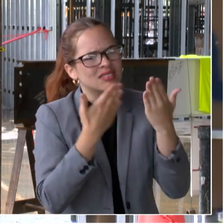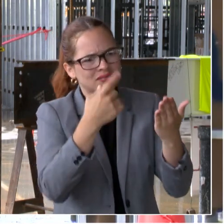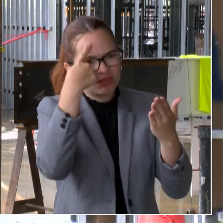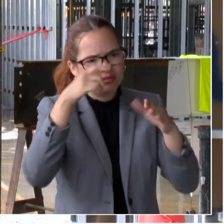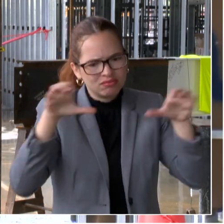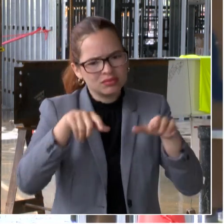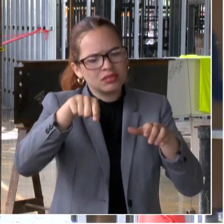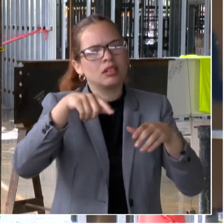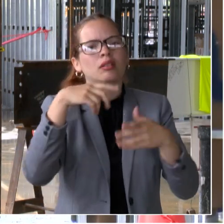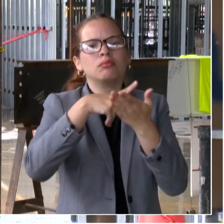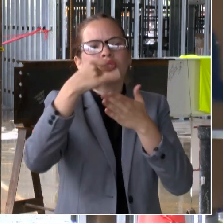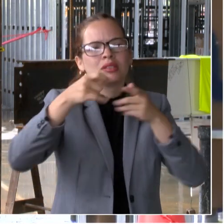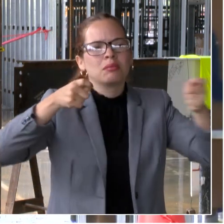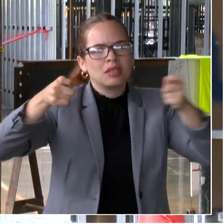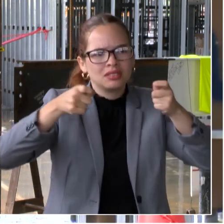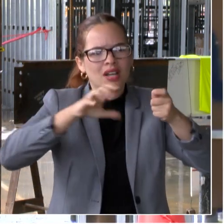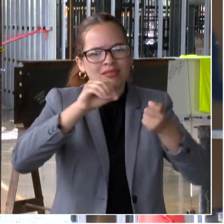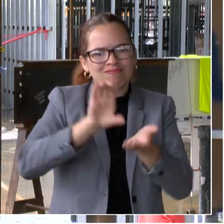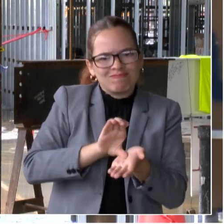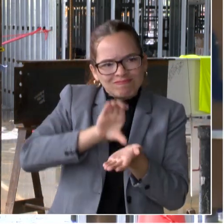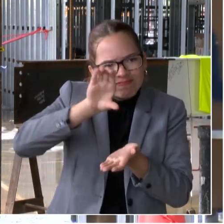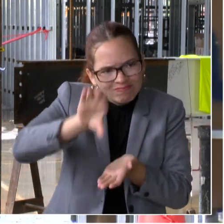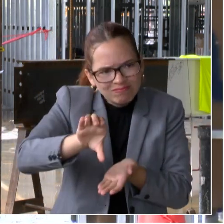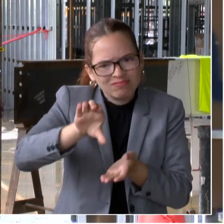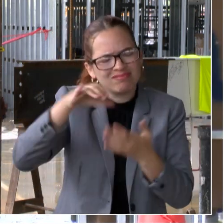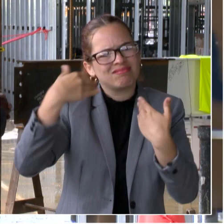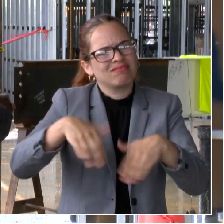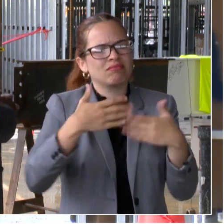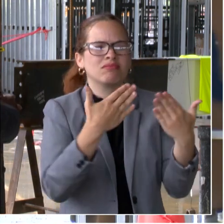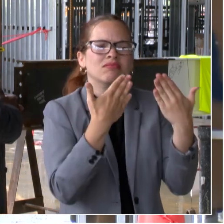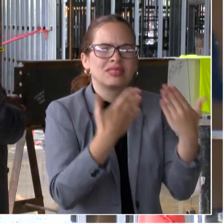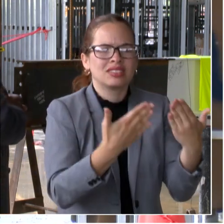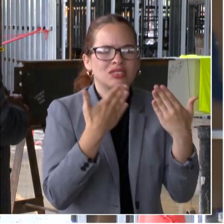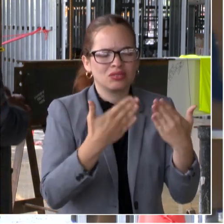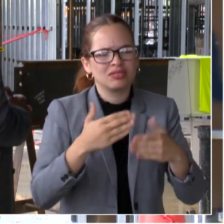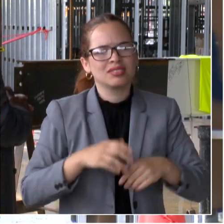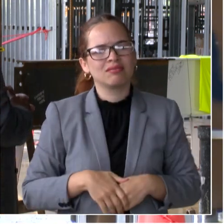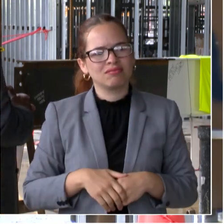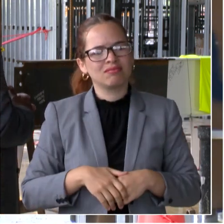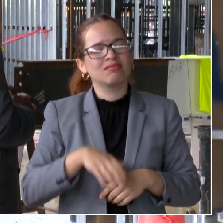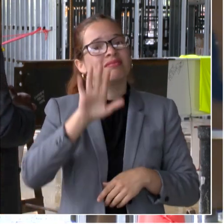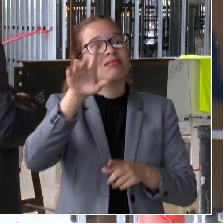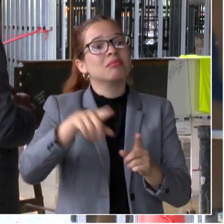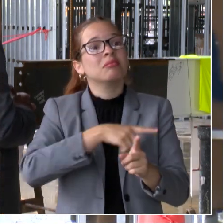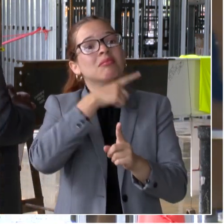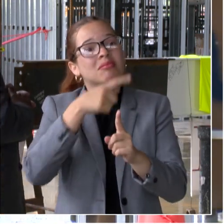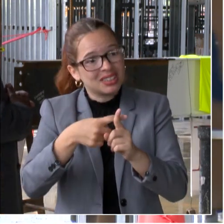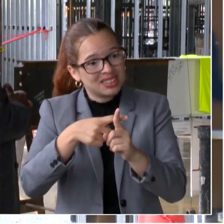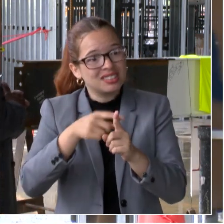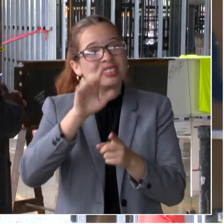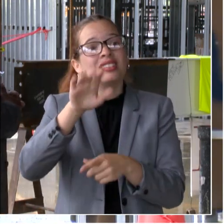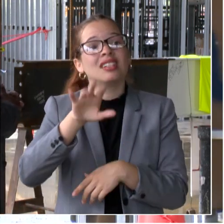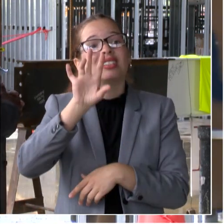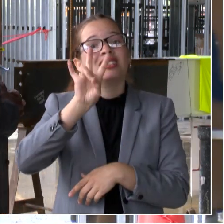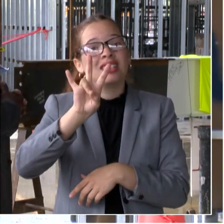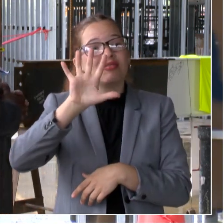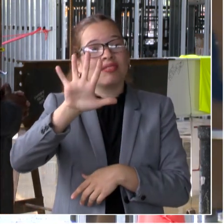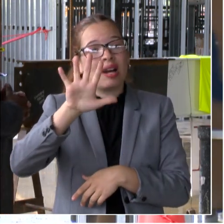Kim Russo, who is our hospital partner here, and we thank them for their continued partnership,